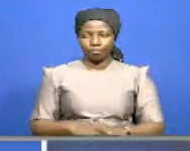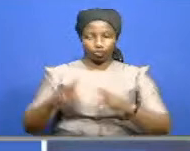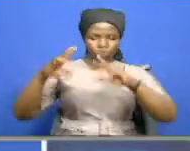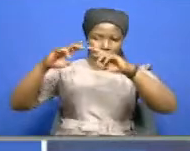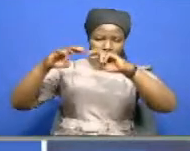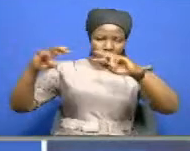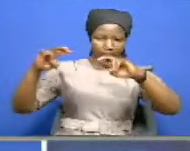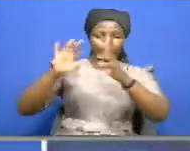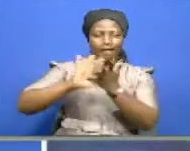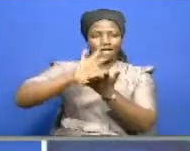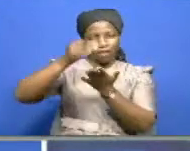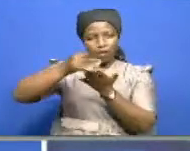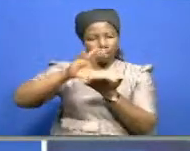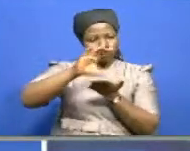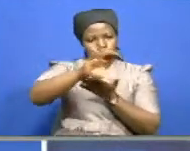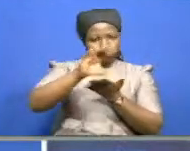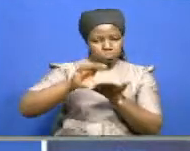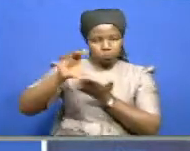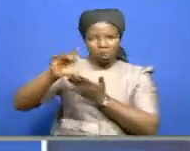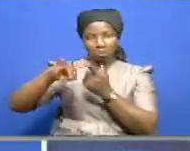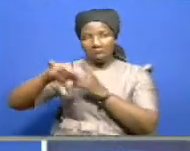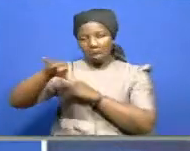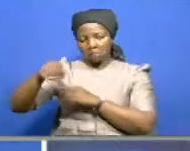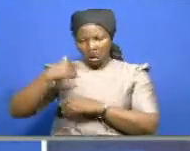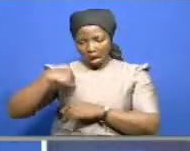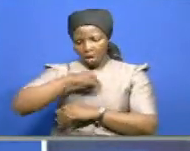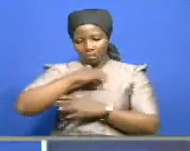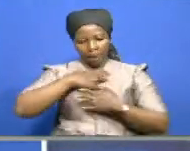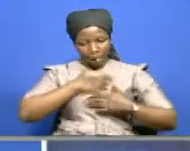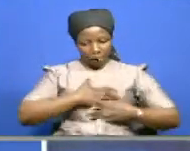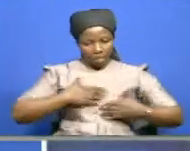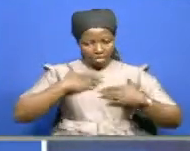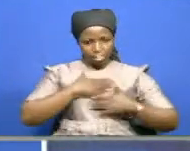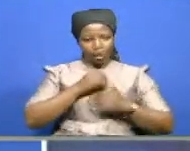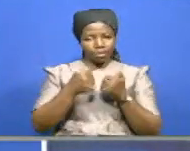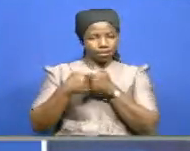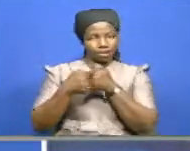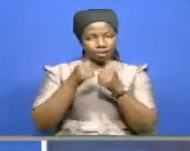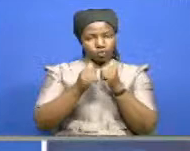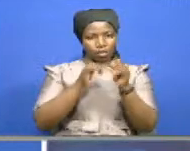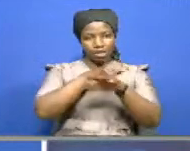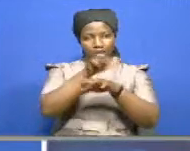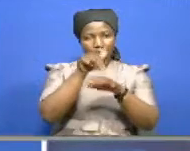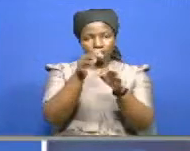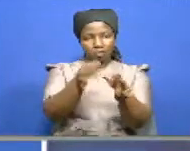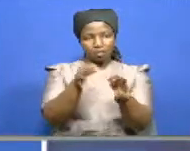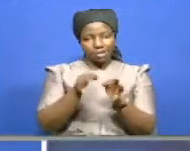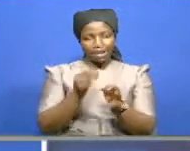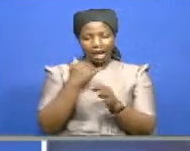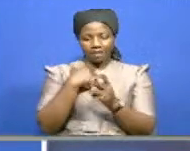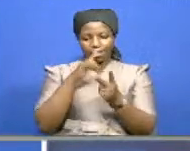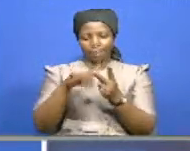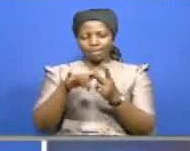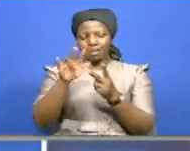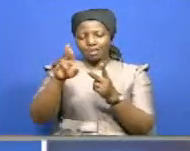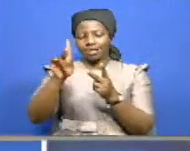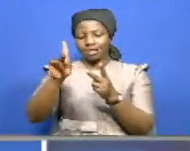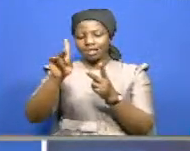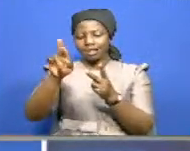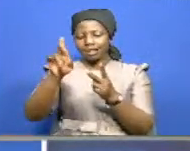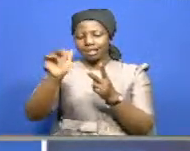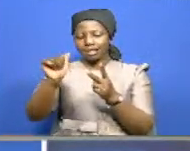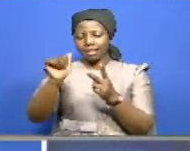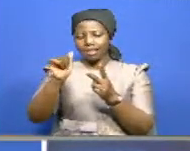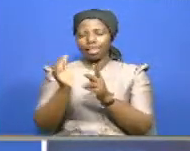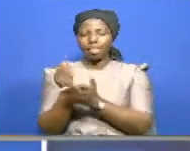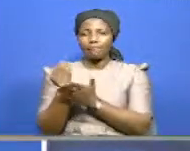funds to counties. We appreciate the challenges that the National Treasury face and KRA in revenue collection,